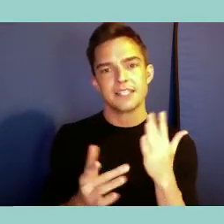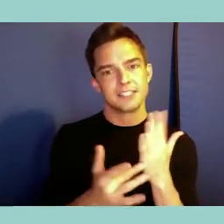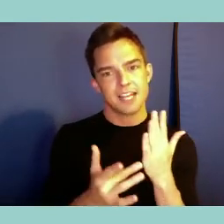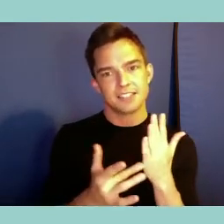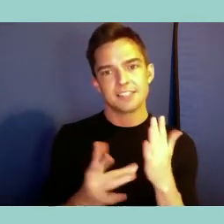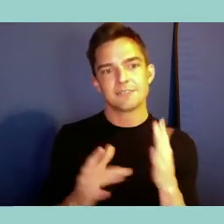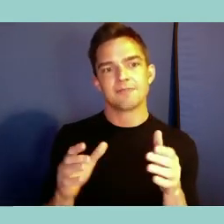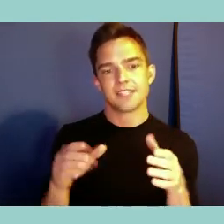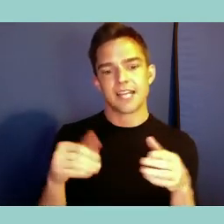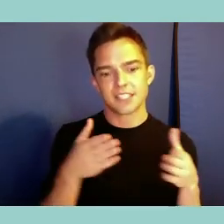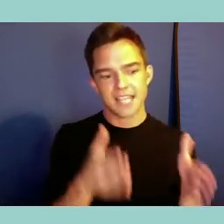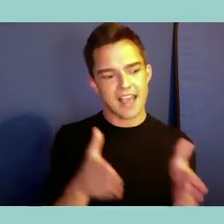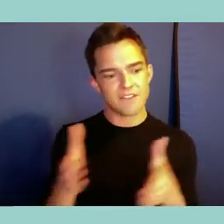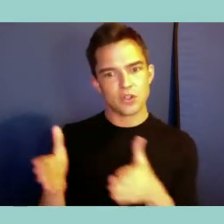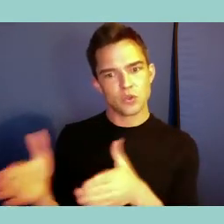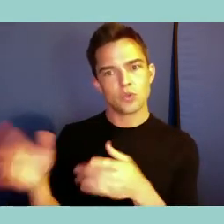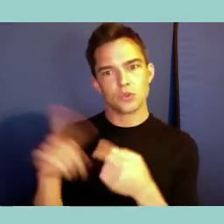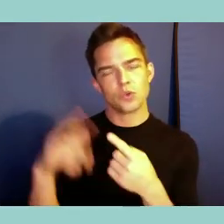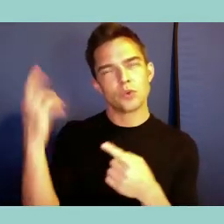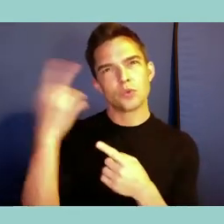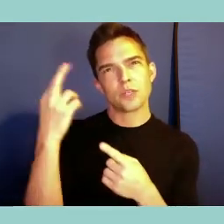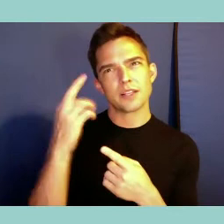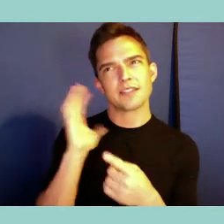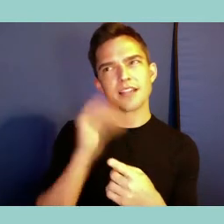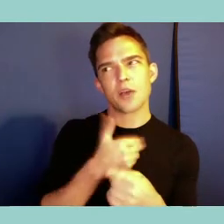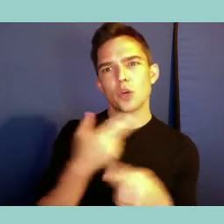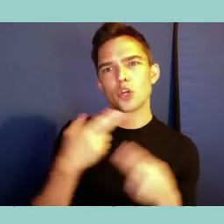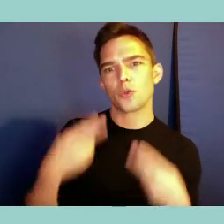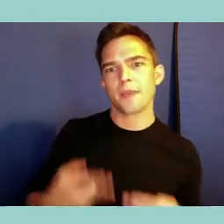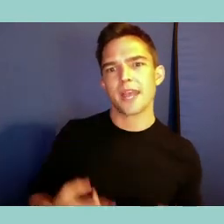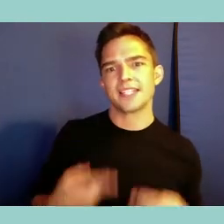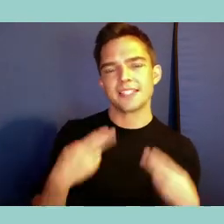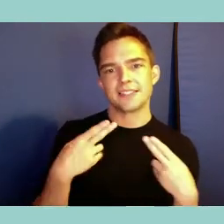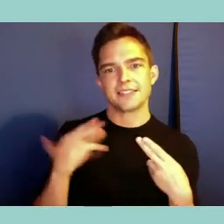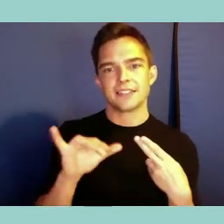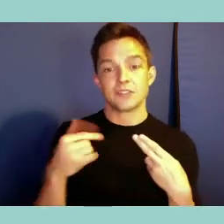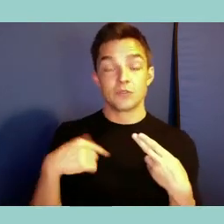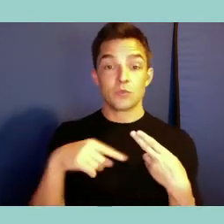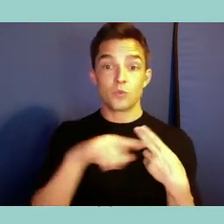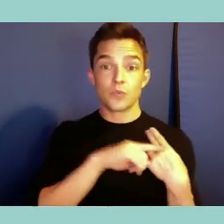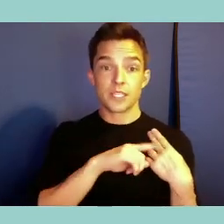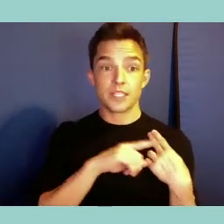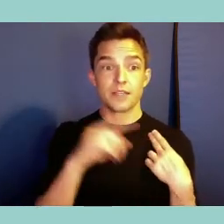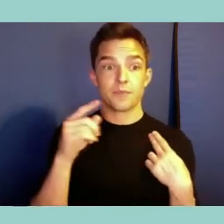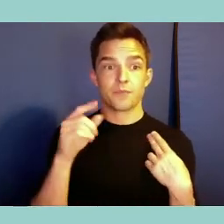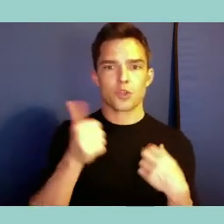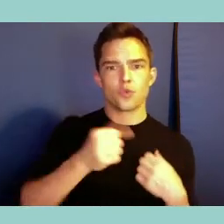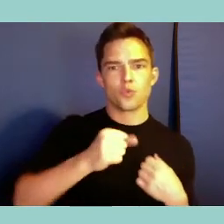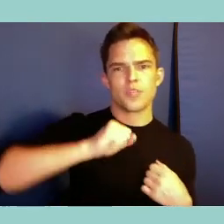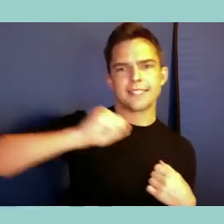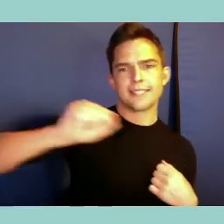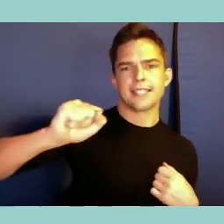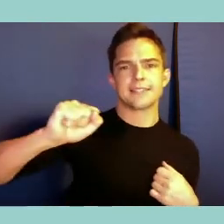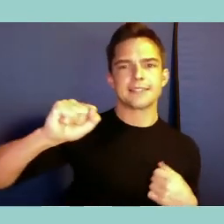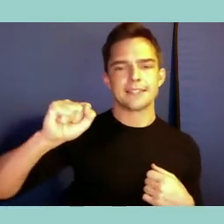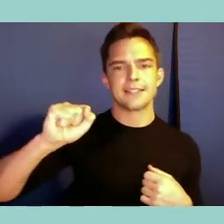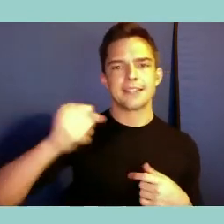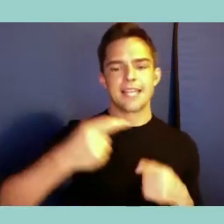the avenues to realize our humanity as we resist